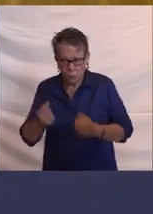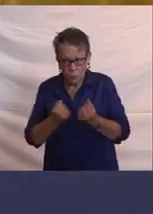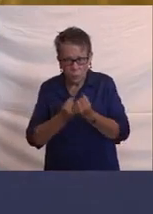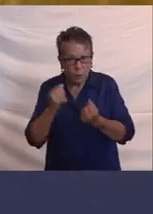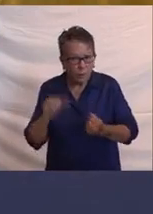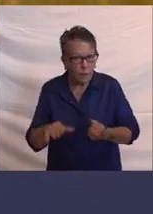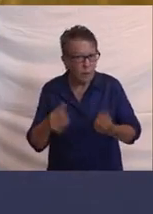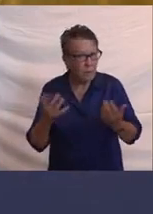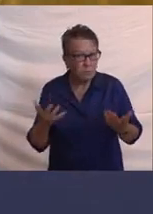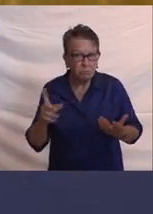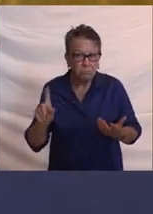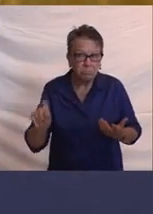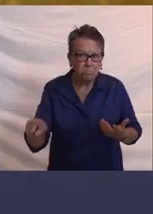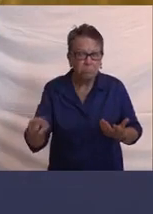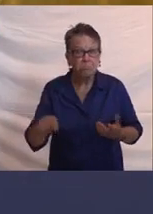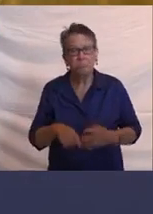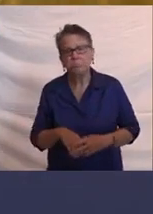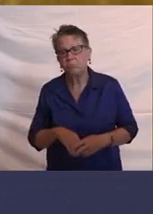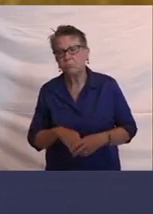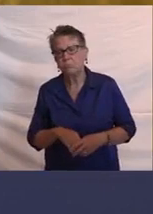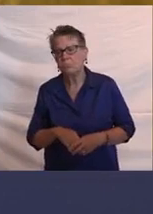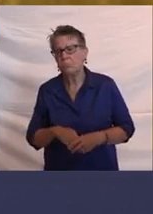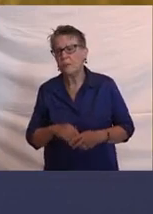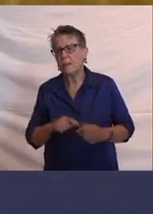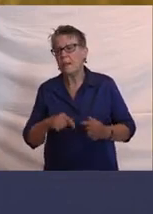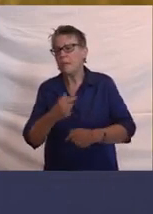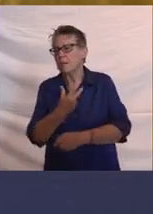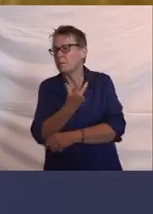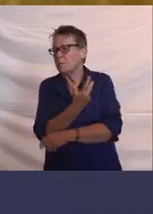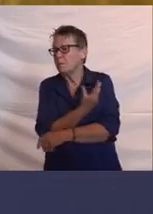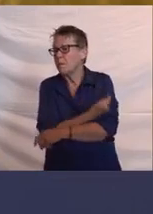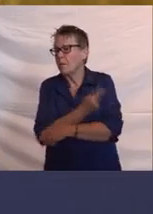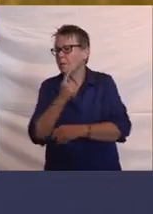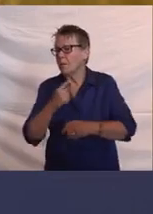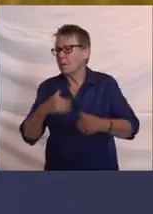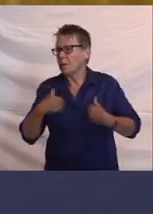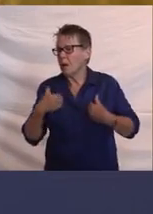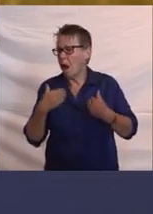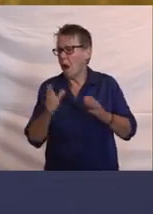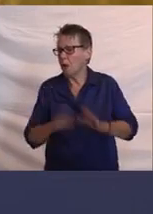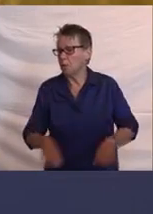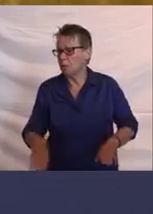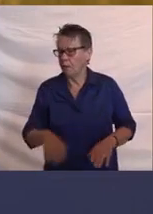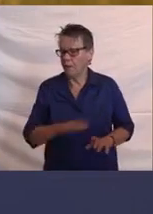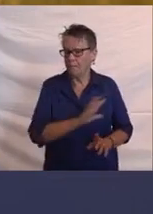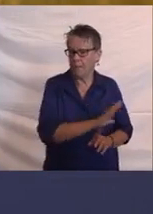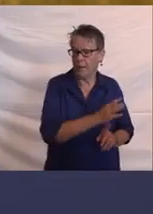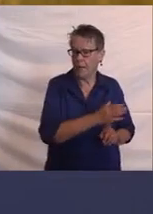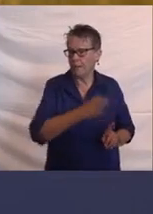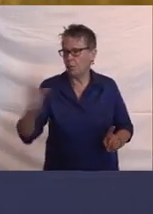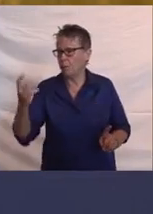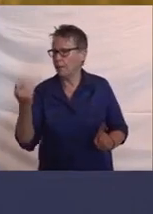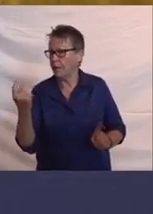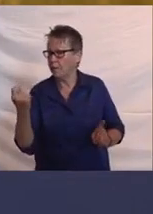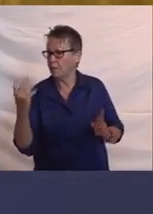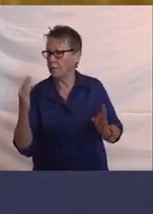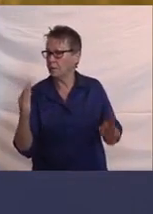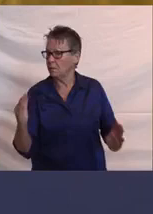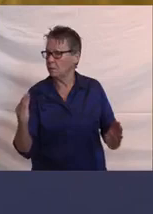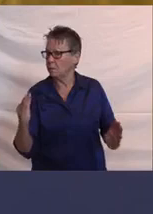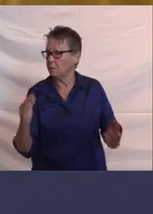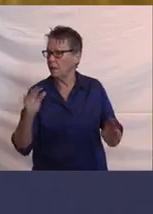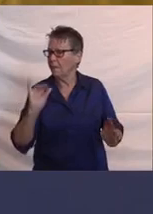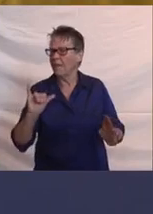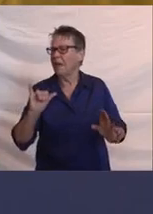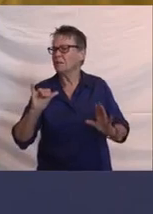So on the 5 to 11, it's still a lot of rumors right now. I think we are pretty convinced whenever it comes, it'll be a different dose.